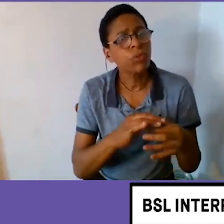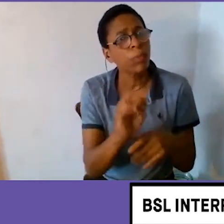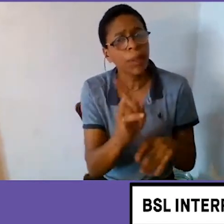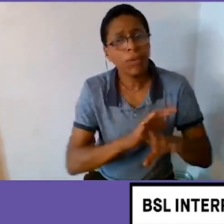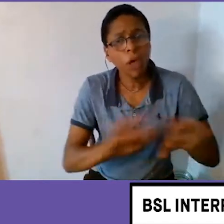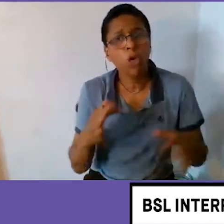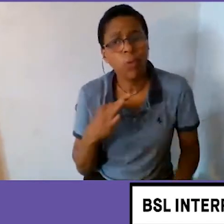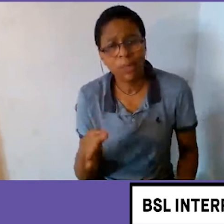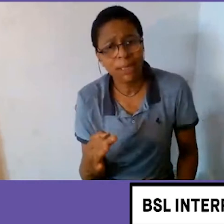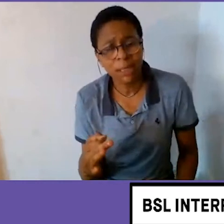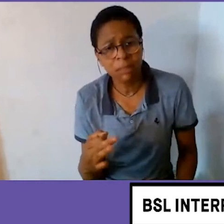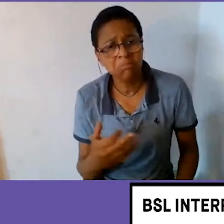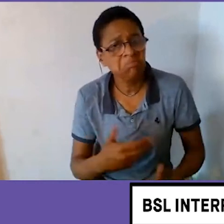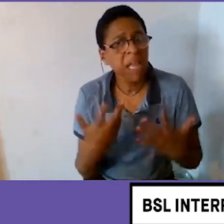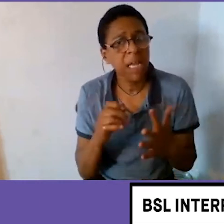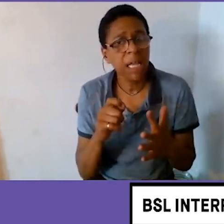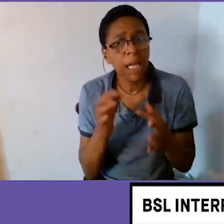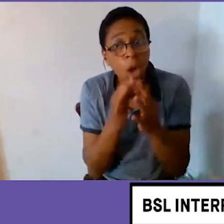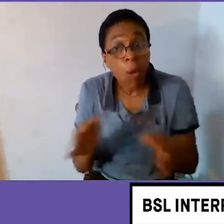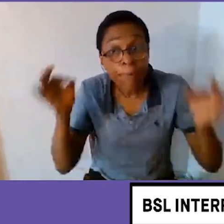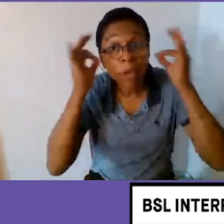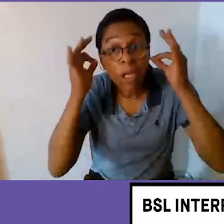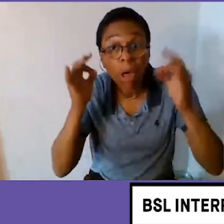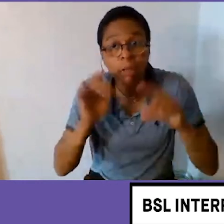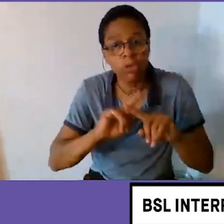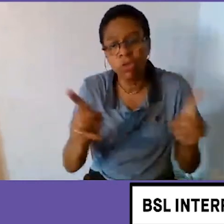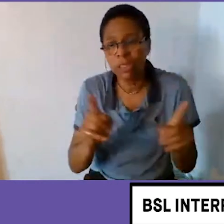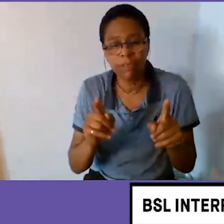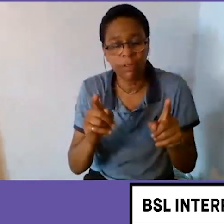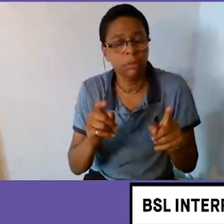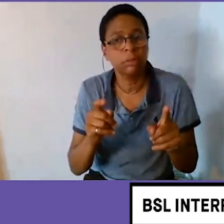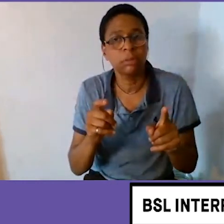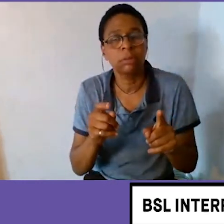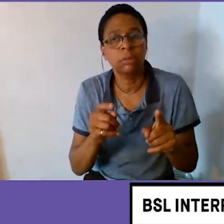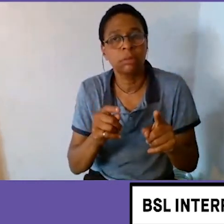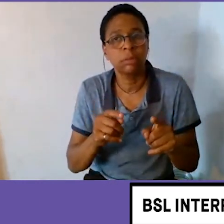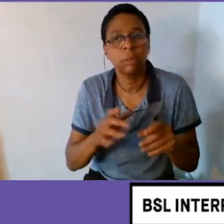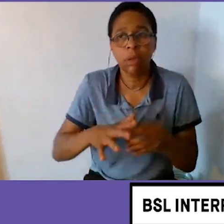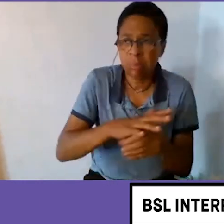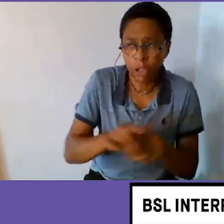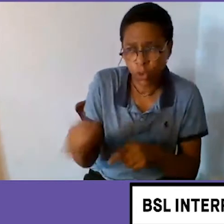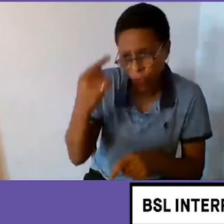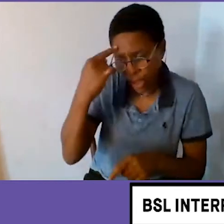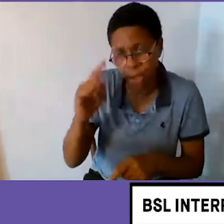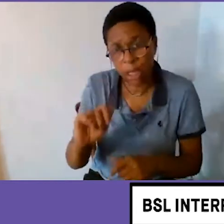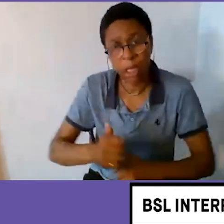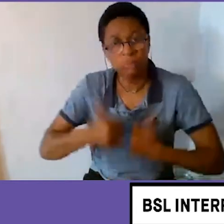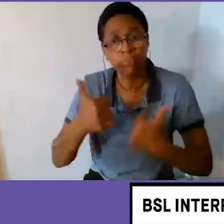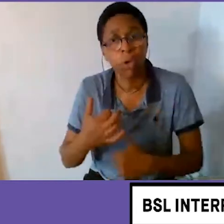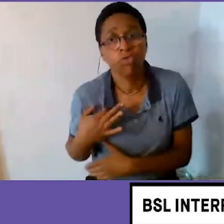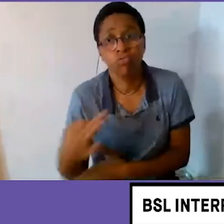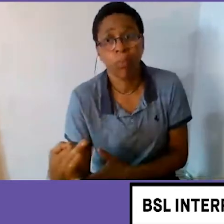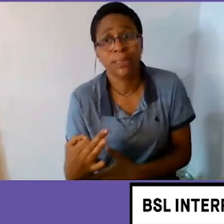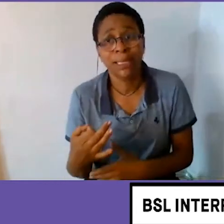are there any podcasts or platforms, filmmakers that you think are also representing the community you are